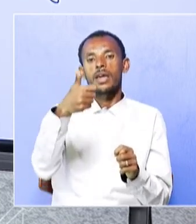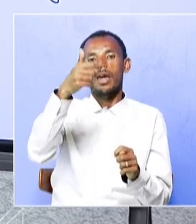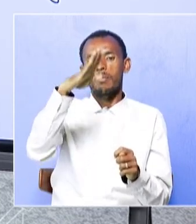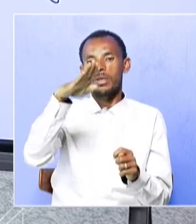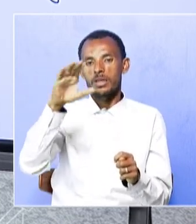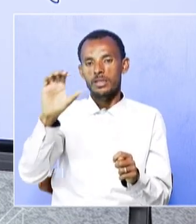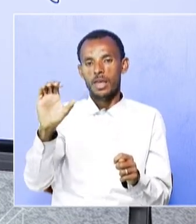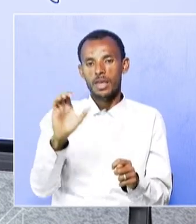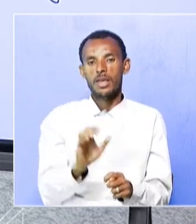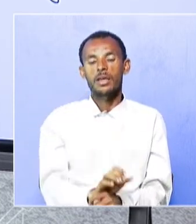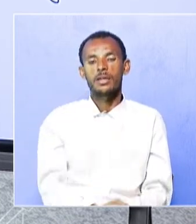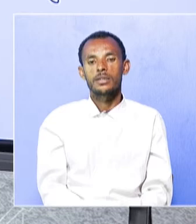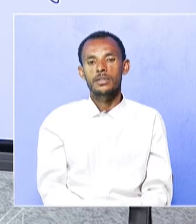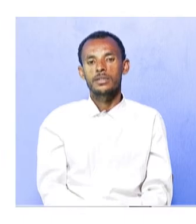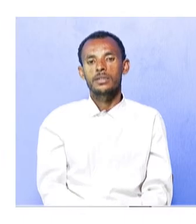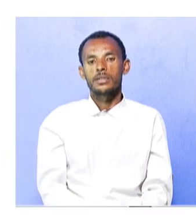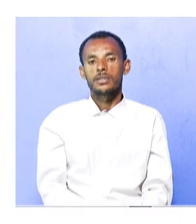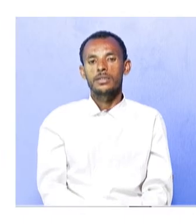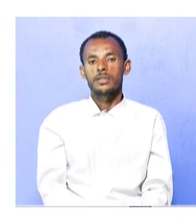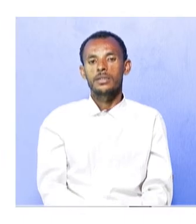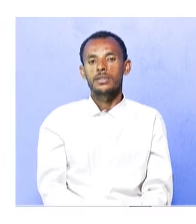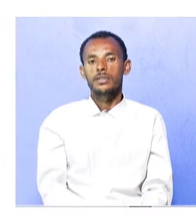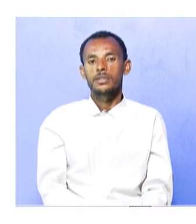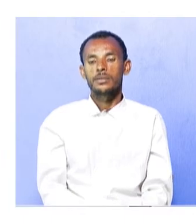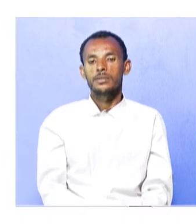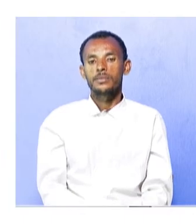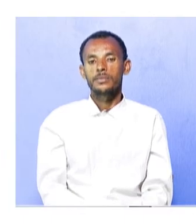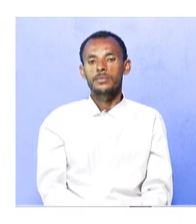ABC. Okay,